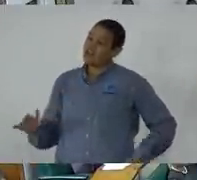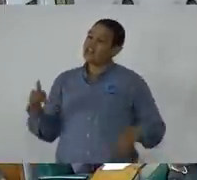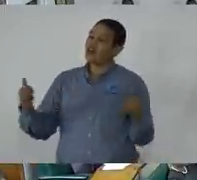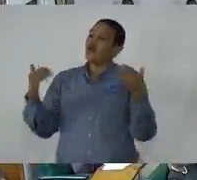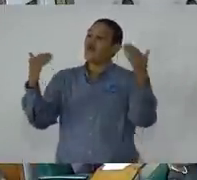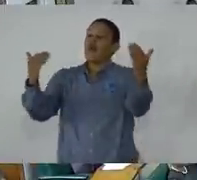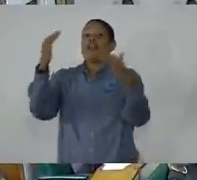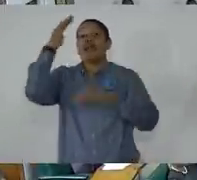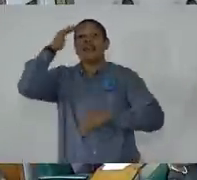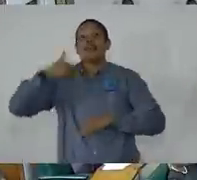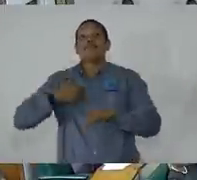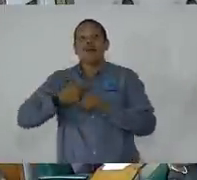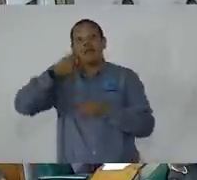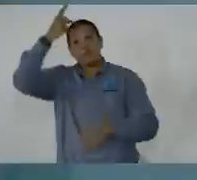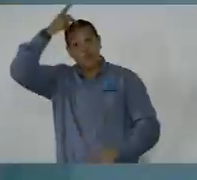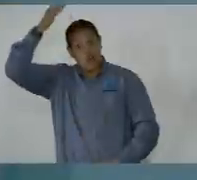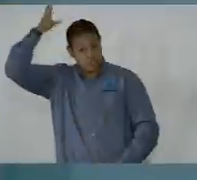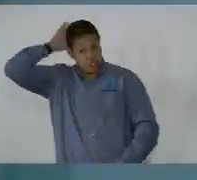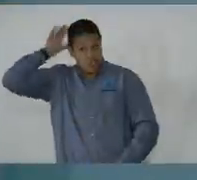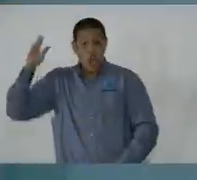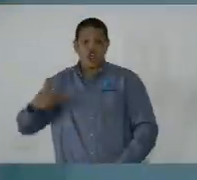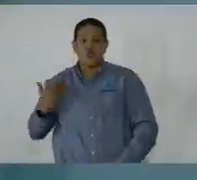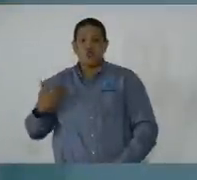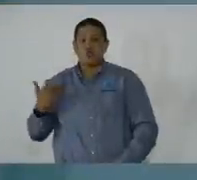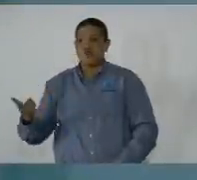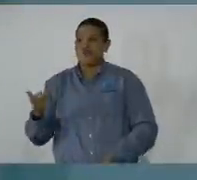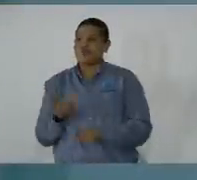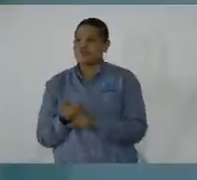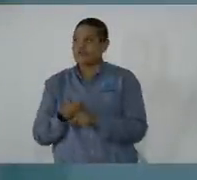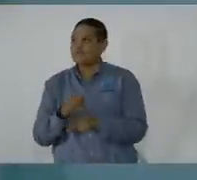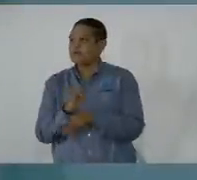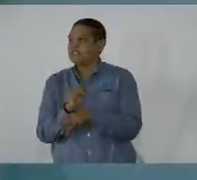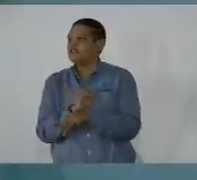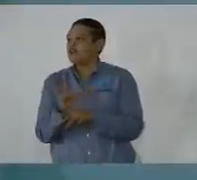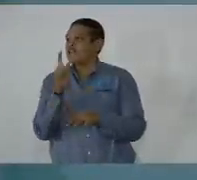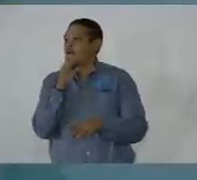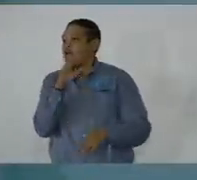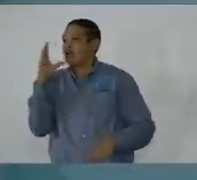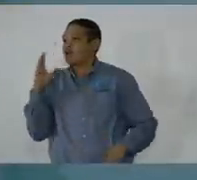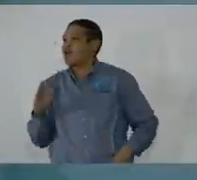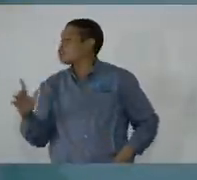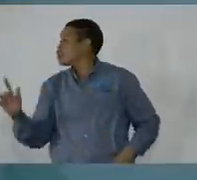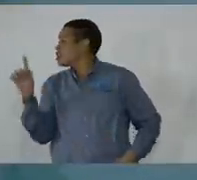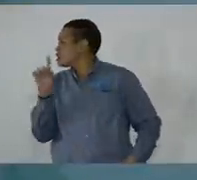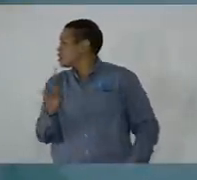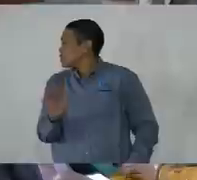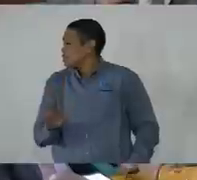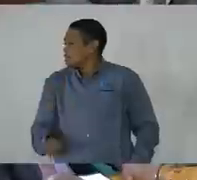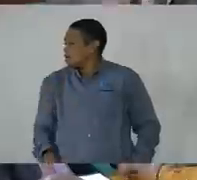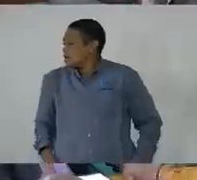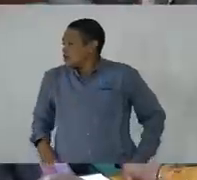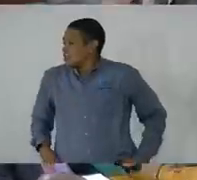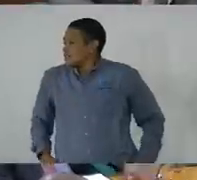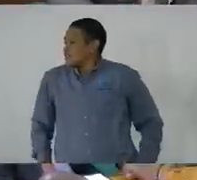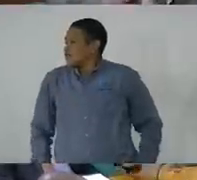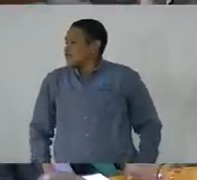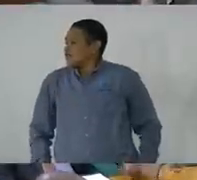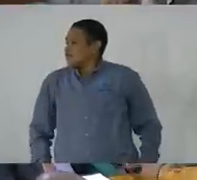To invite the Minister of Agriculture to make his presentation, and Fisheries to make his